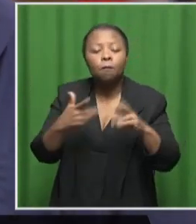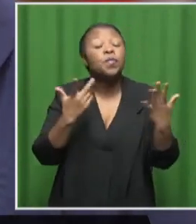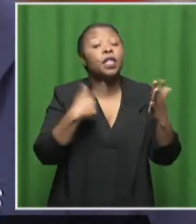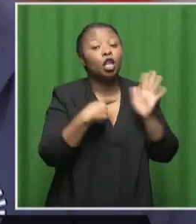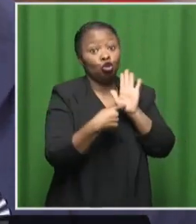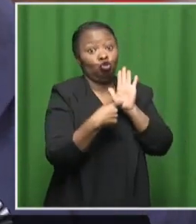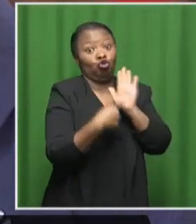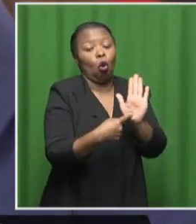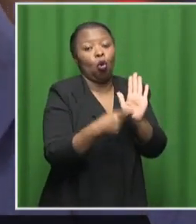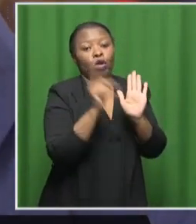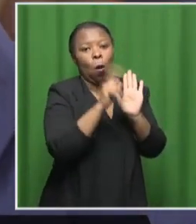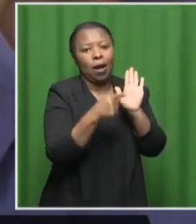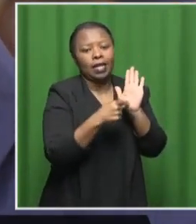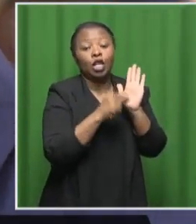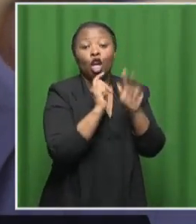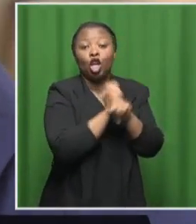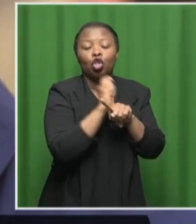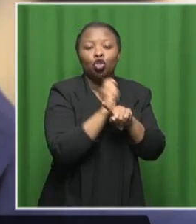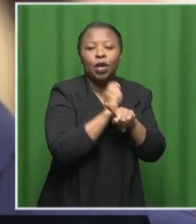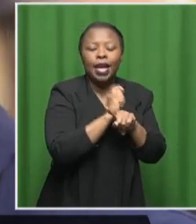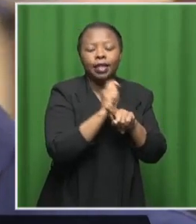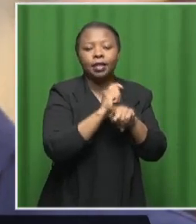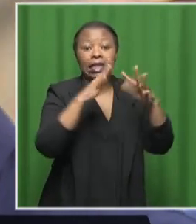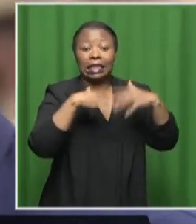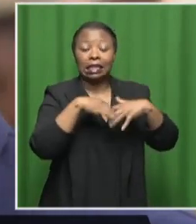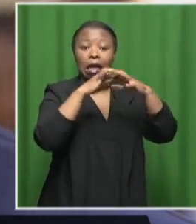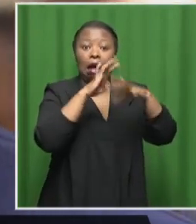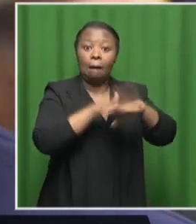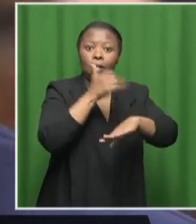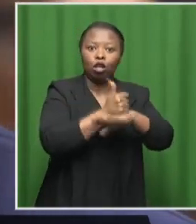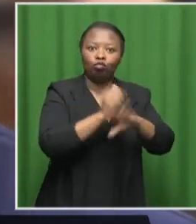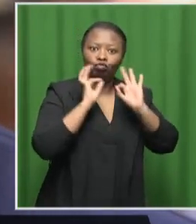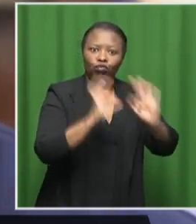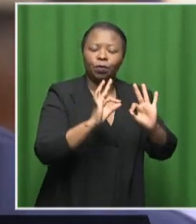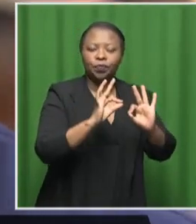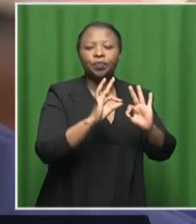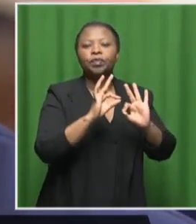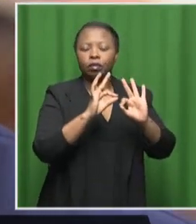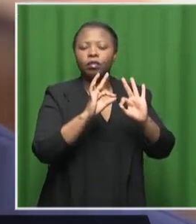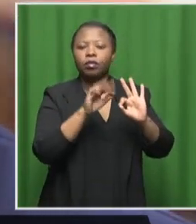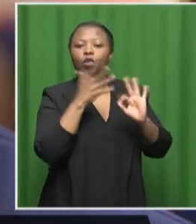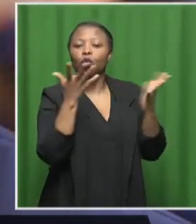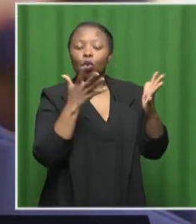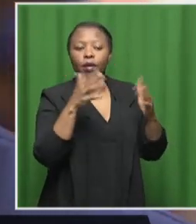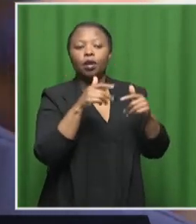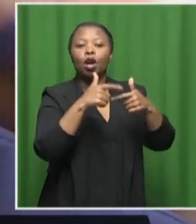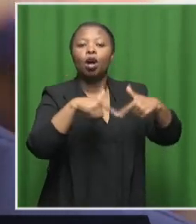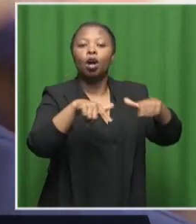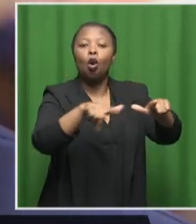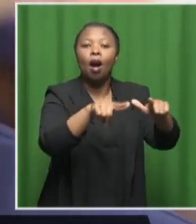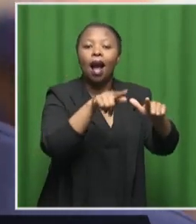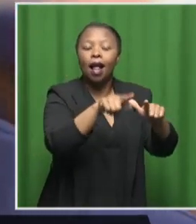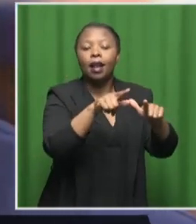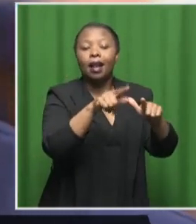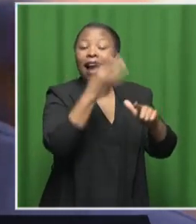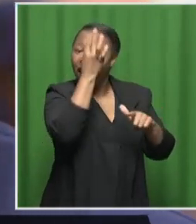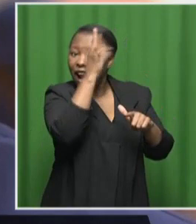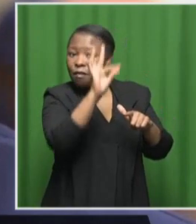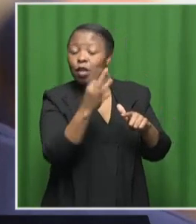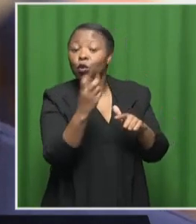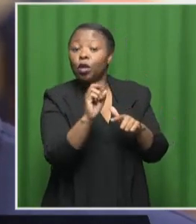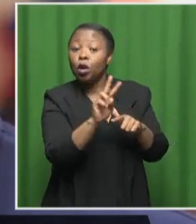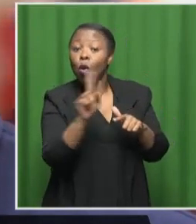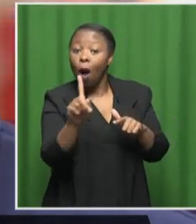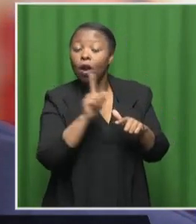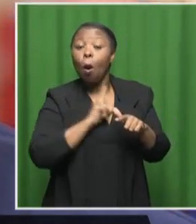the trend established in previous elections, and which was escalated in the local government election of 2021, where the